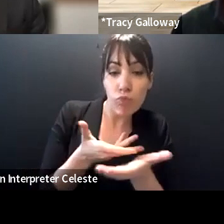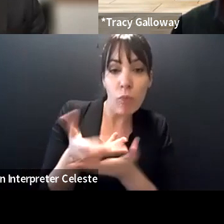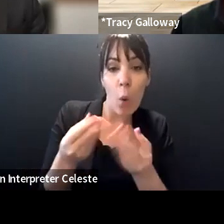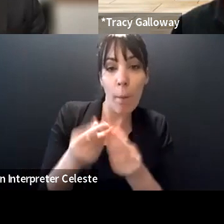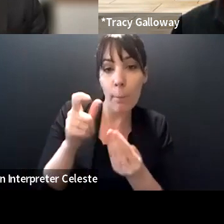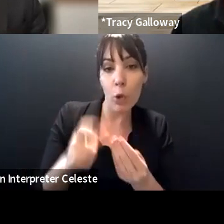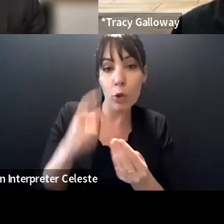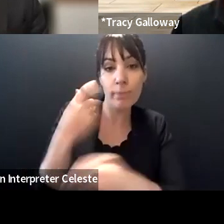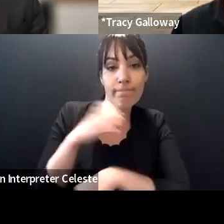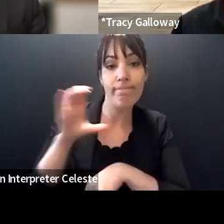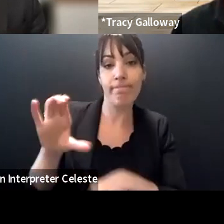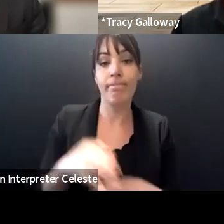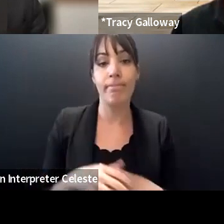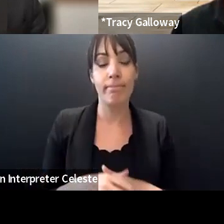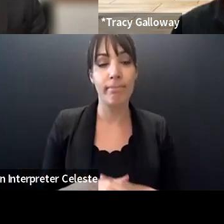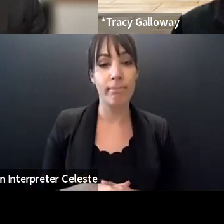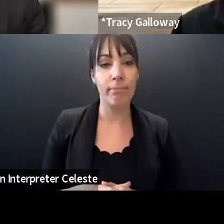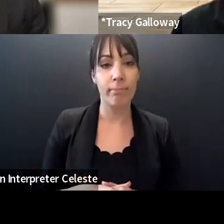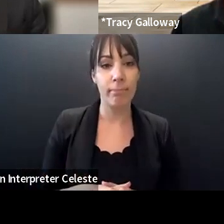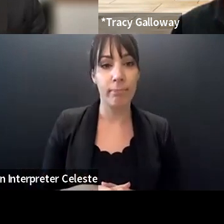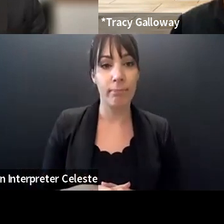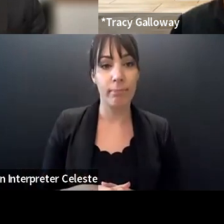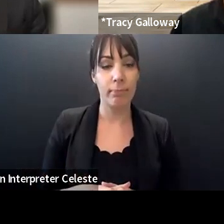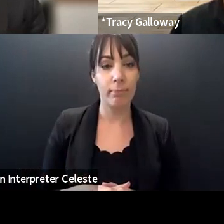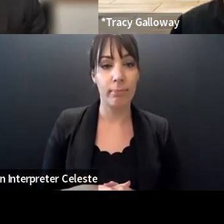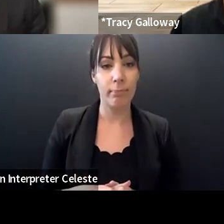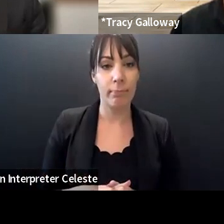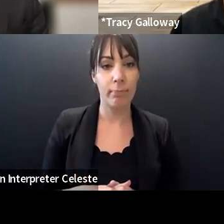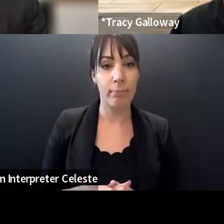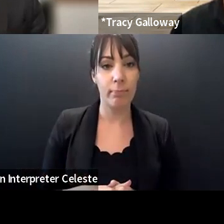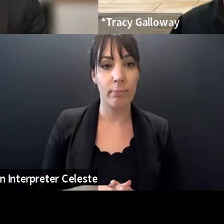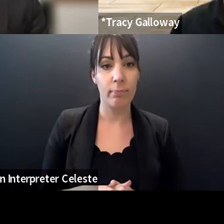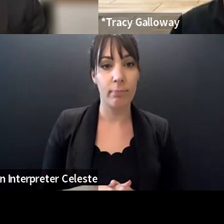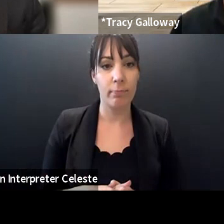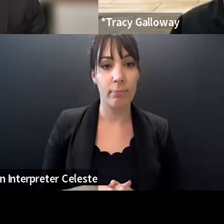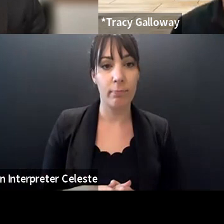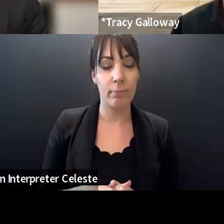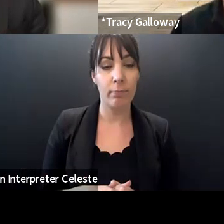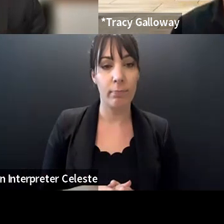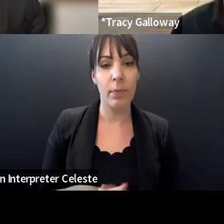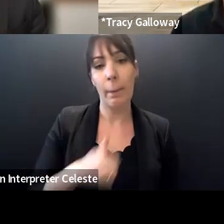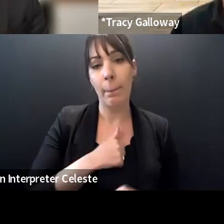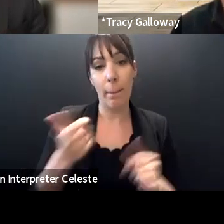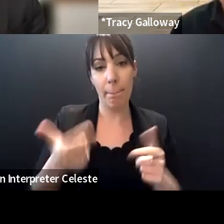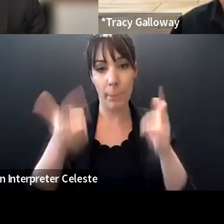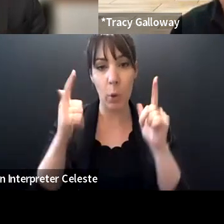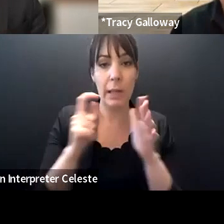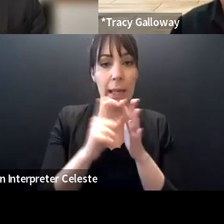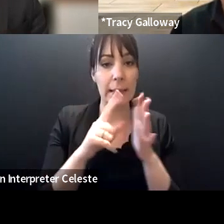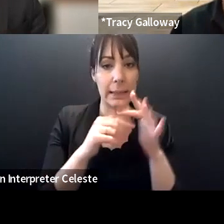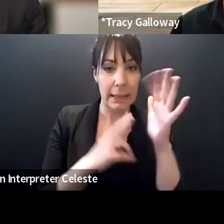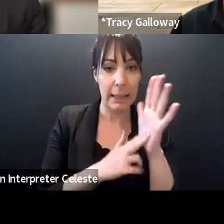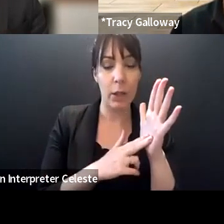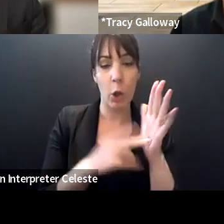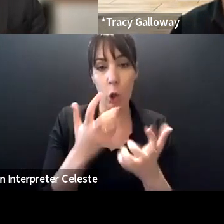I think that my boss, my lead, my due north Barbie Panther at Deakin University, that's what